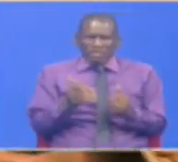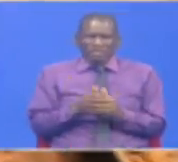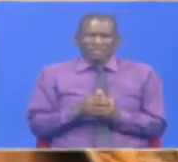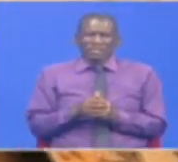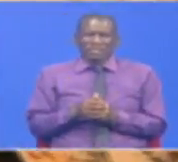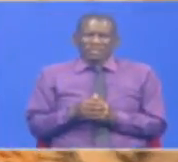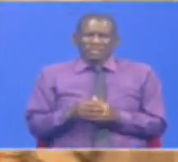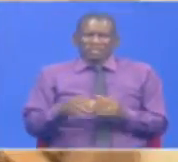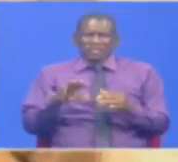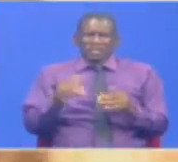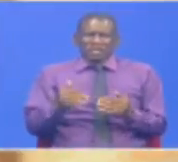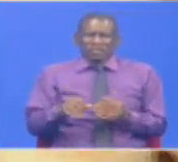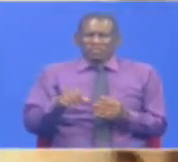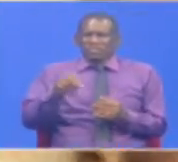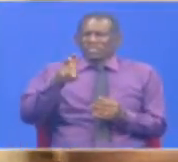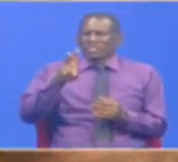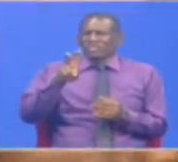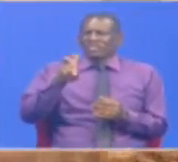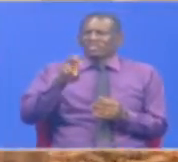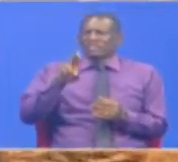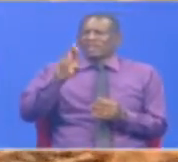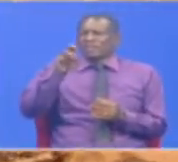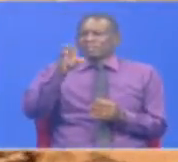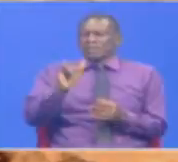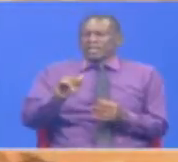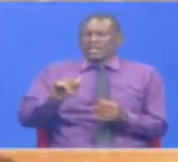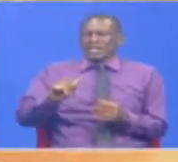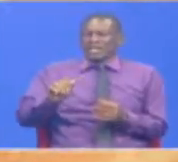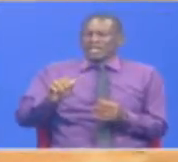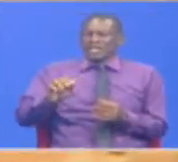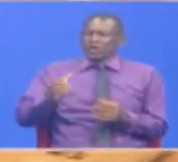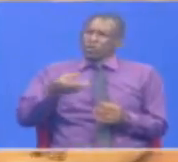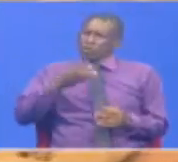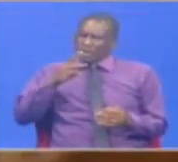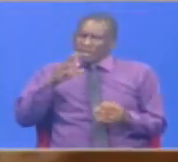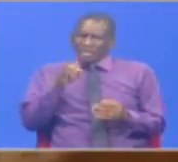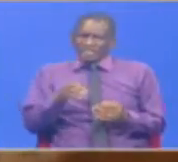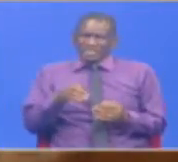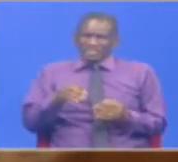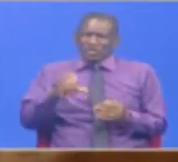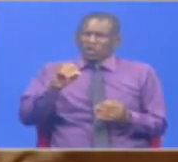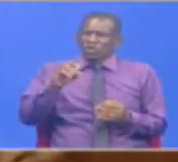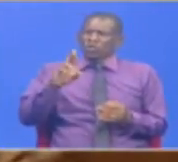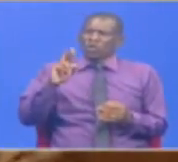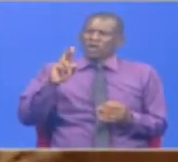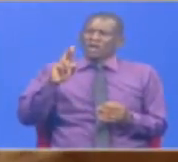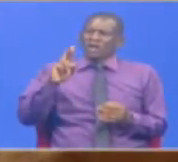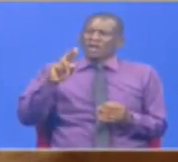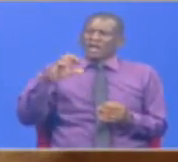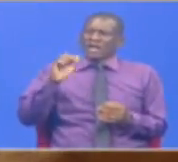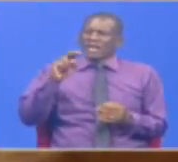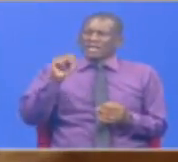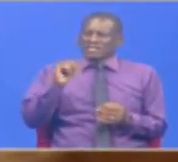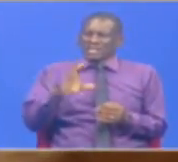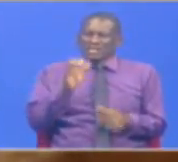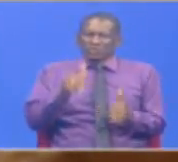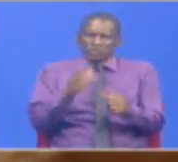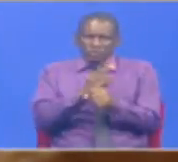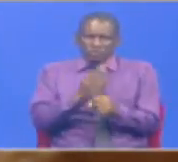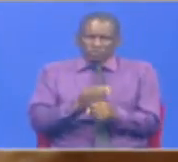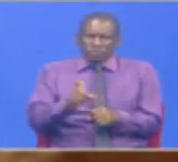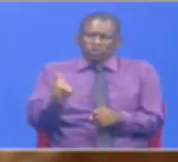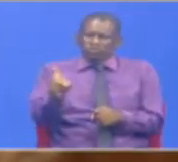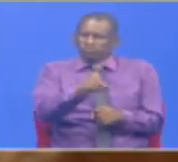So vermi liquid is a type of organic fertilizer or organic foliar feed, which we use to spray our vegetables,